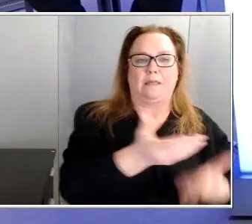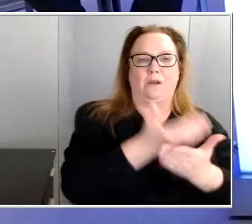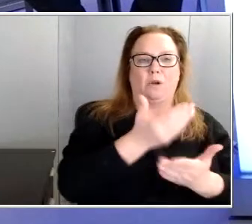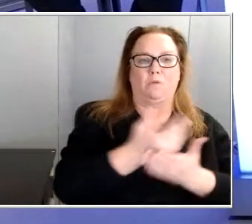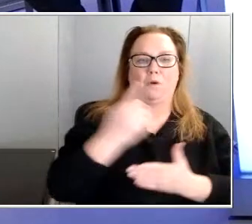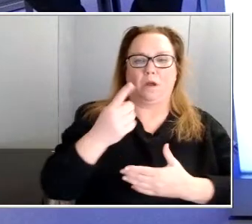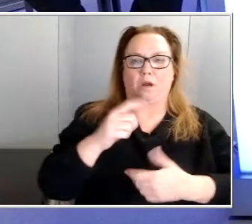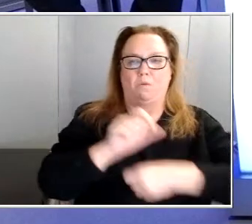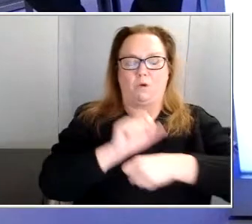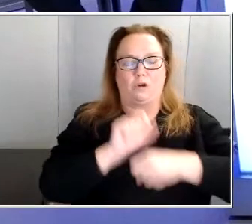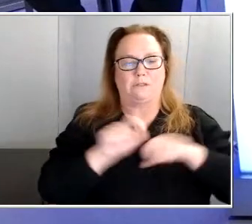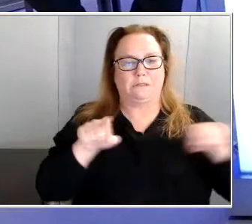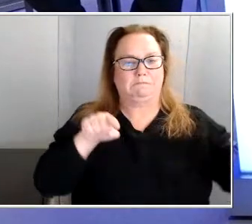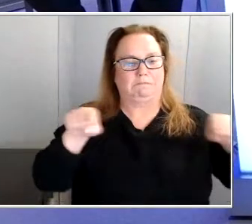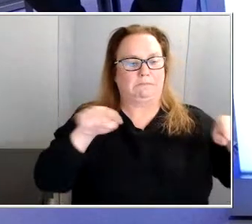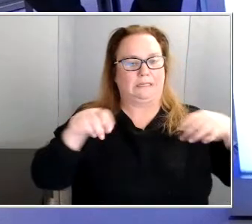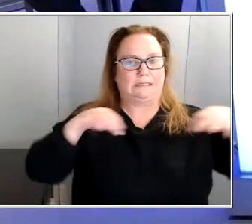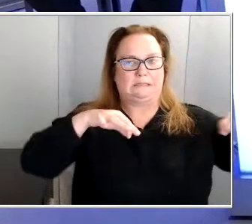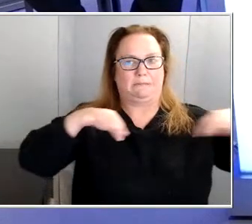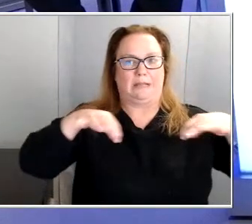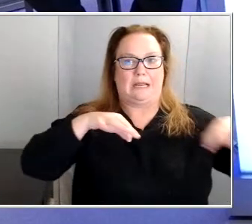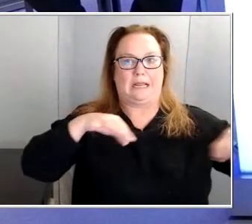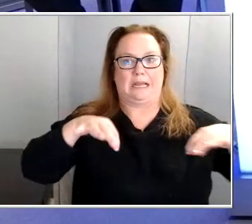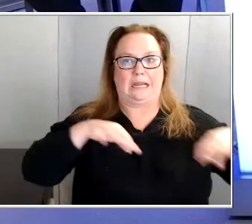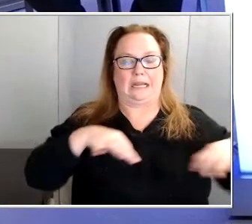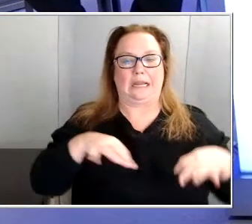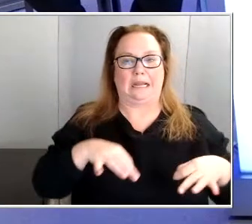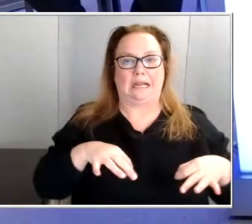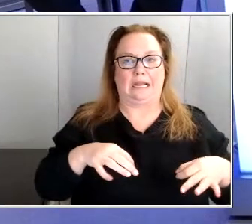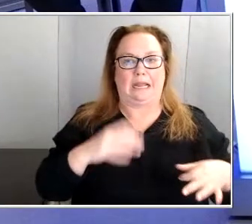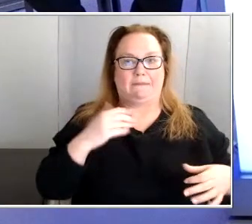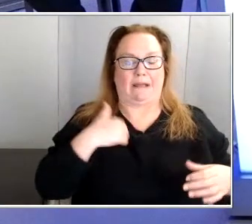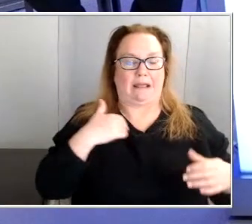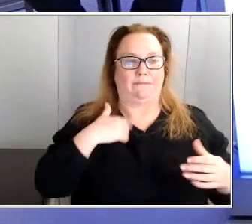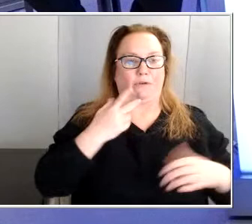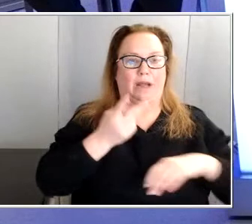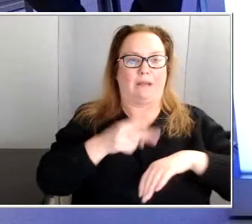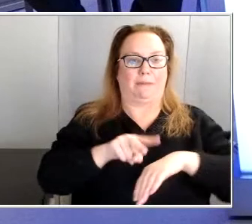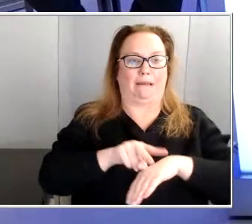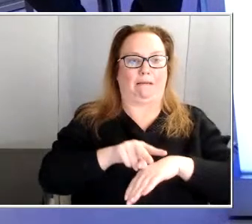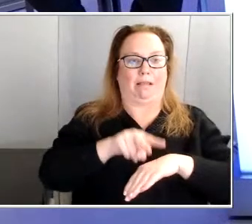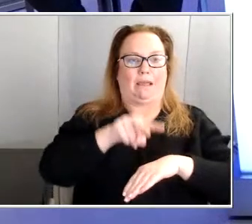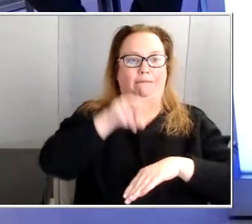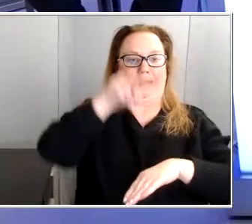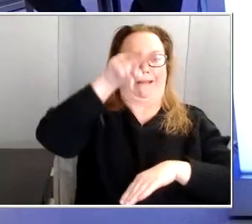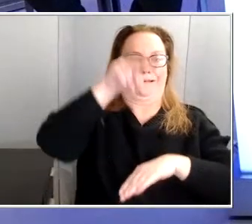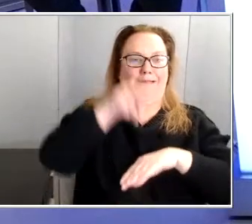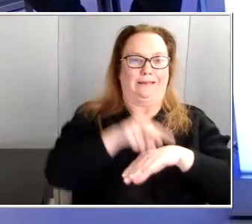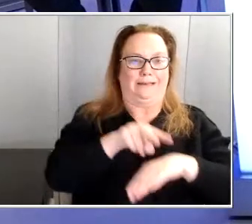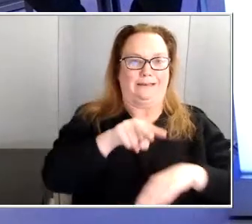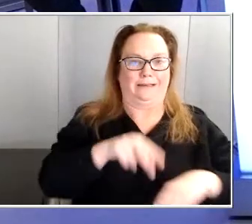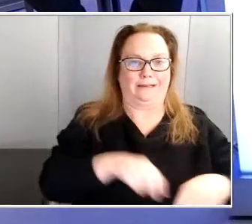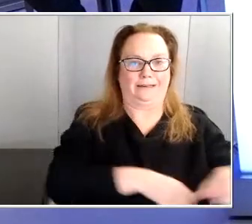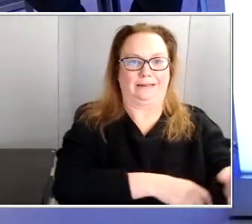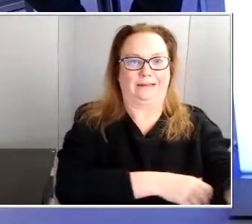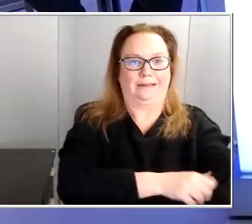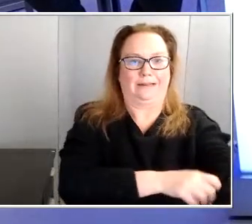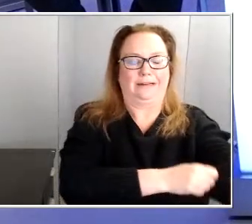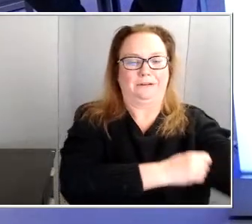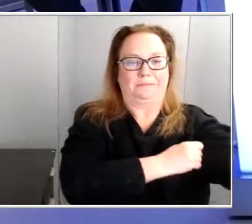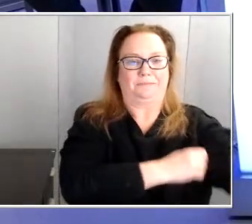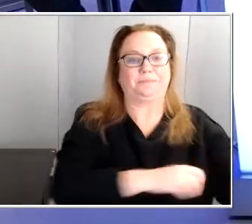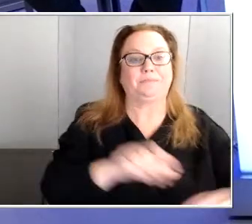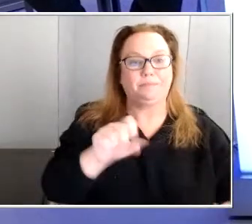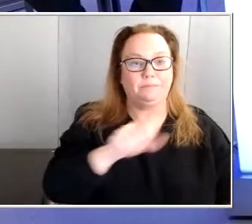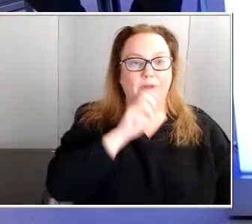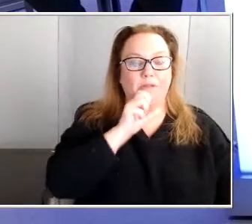to us about why I get to have, if I had one of these, I'd be levitating and magnetizing my body. Thank you, Dr. Stites. So I have the old